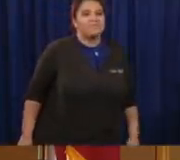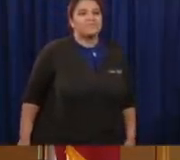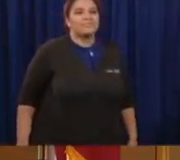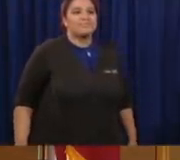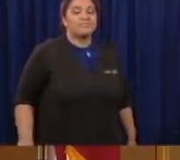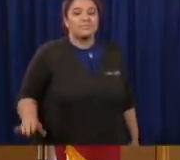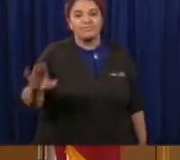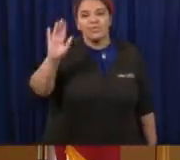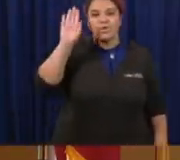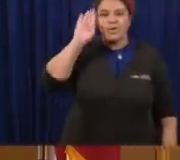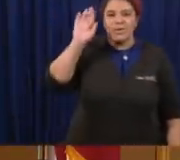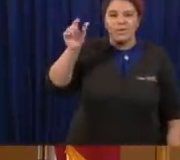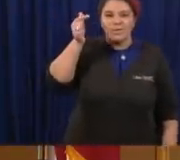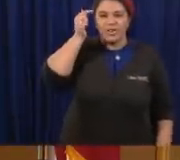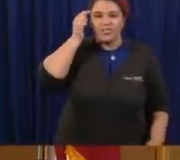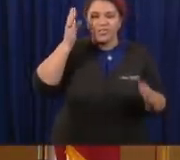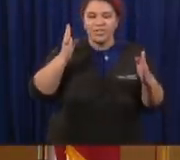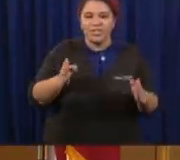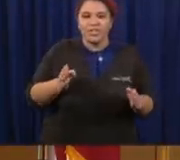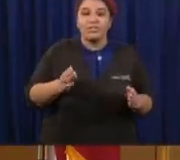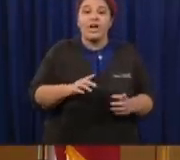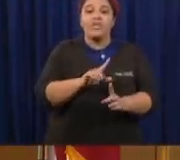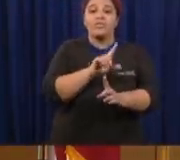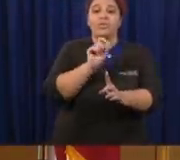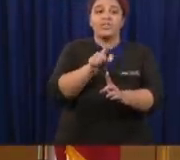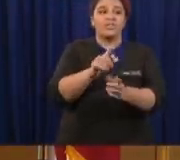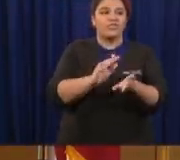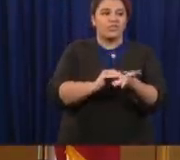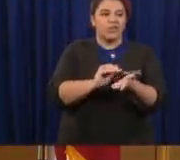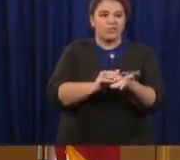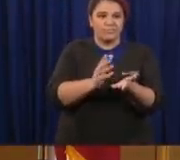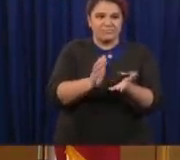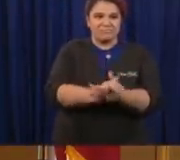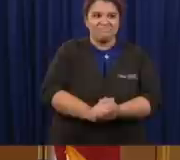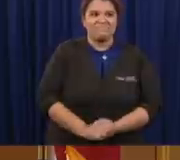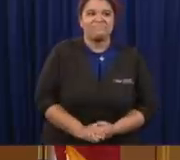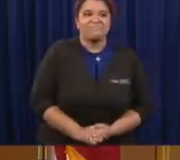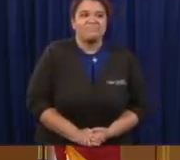Hello, Governor. To Dr. Acton.